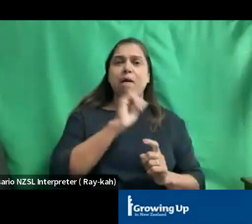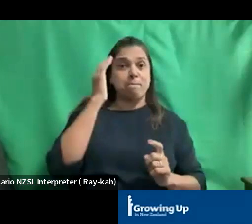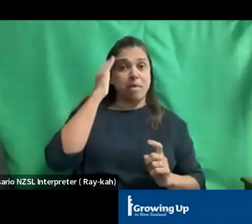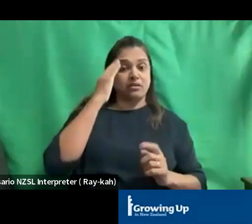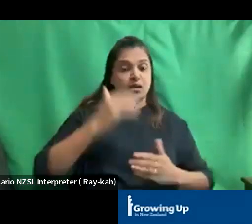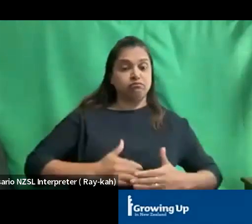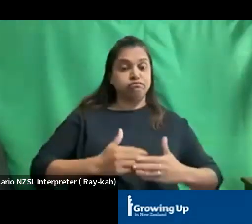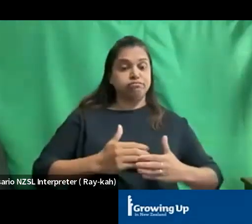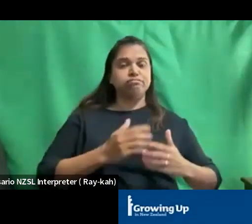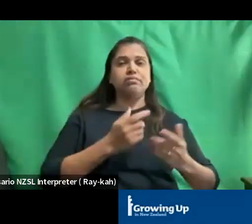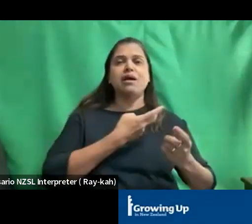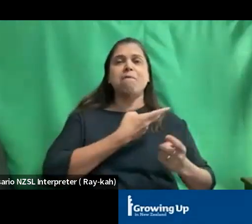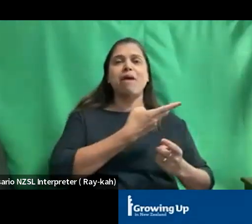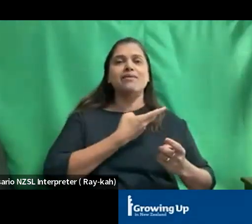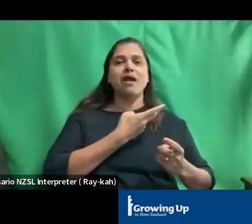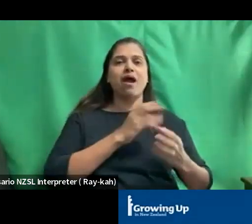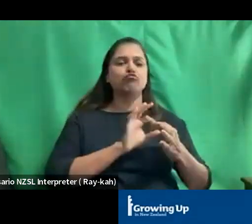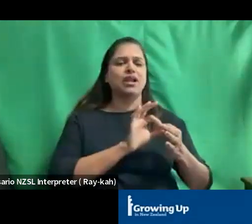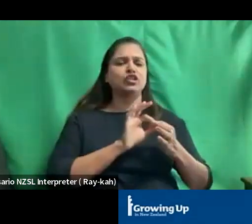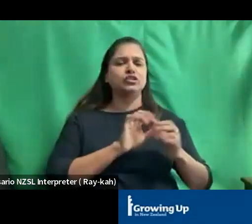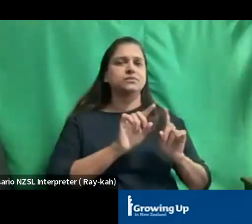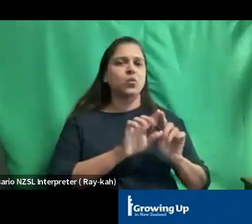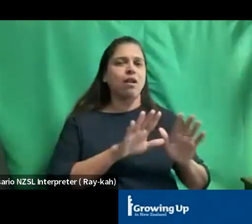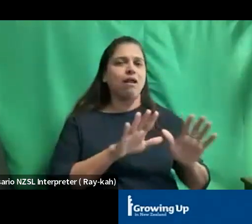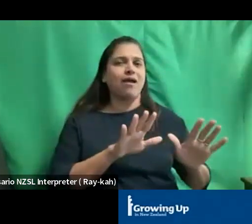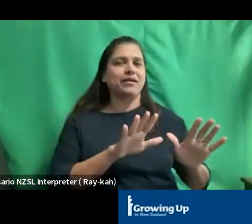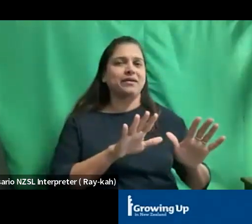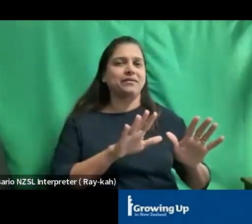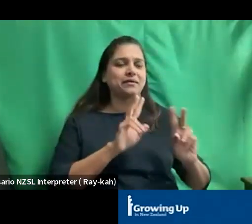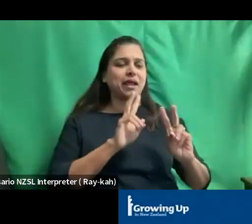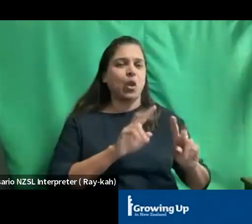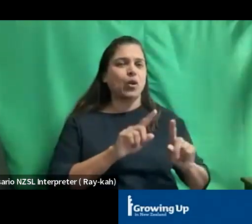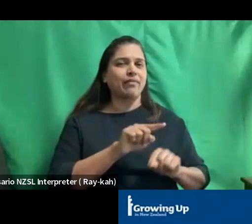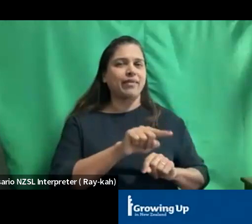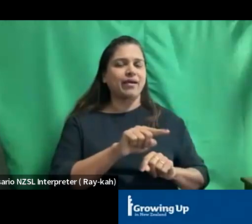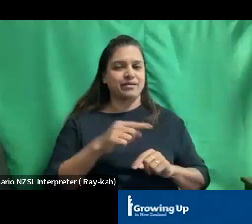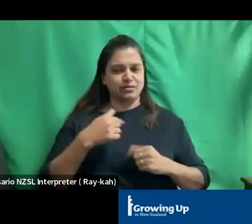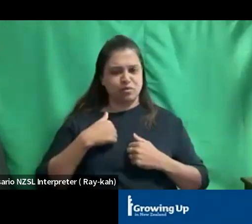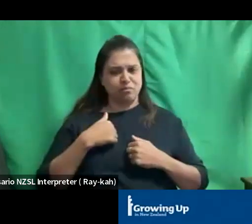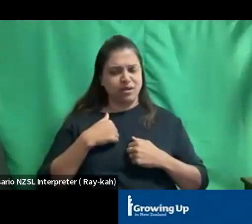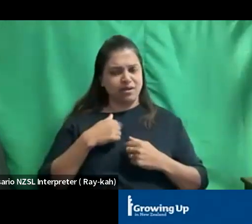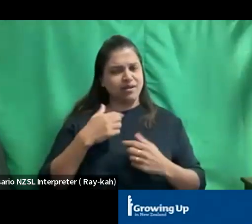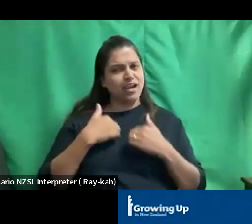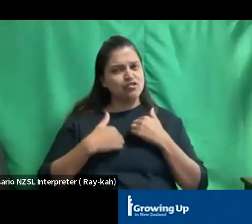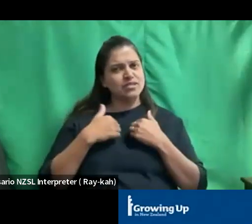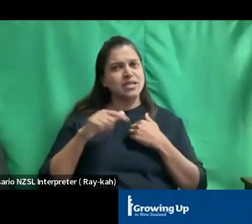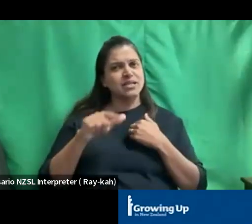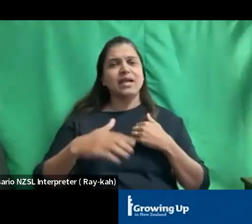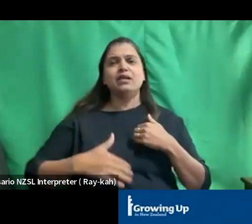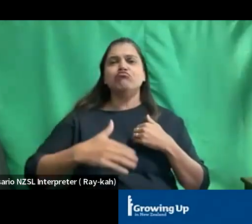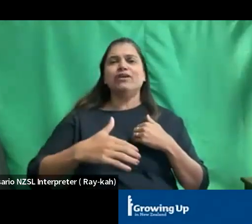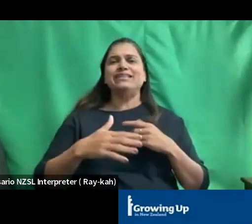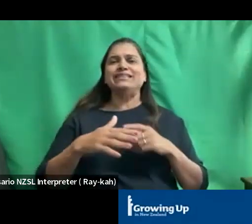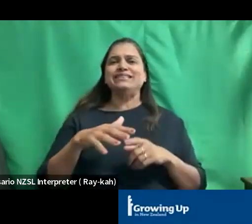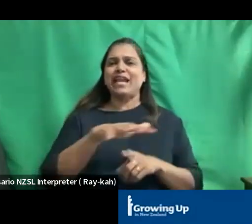on. And that's always really interested me, that sort of pregnancy environment and